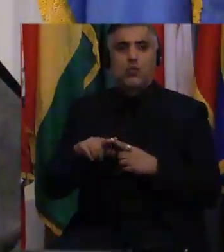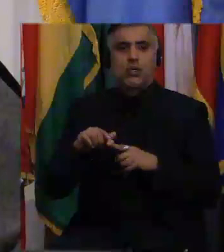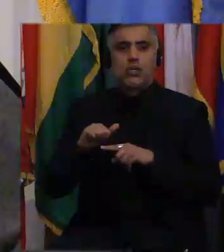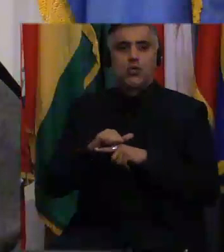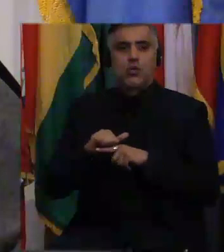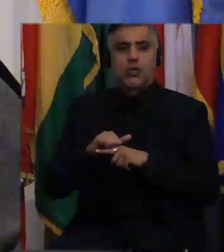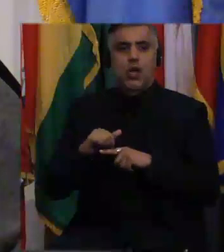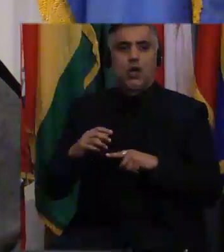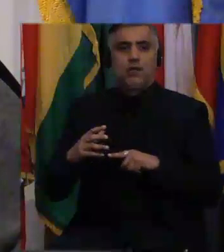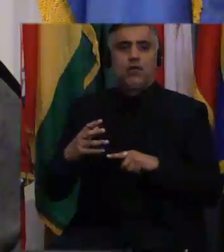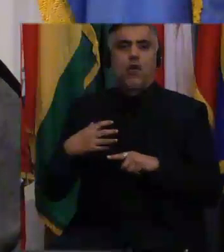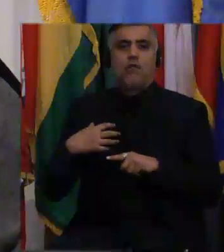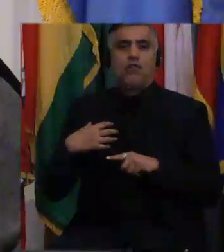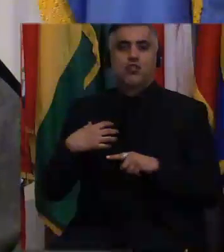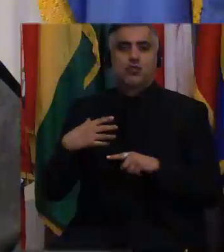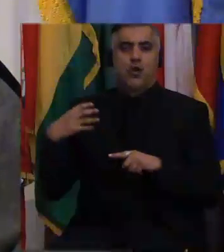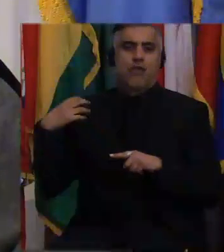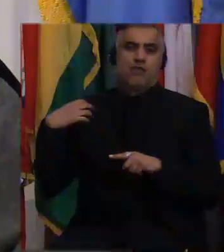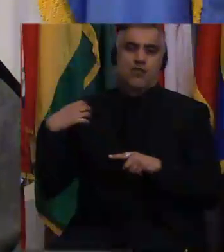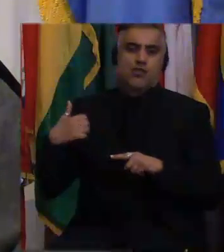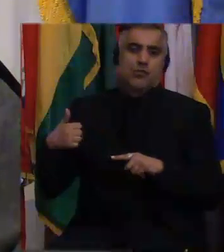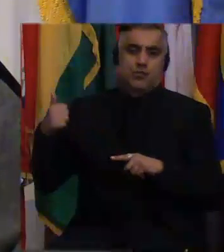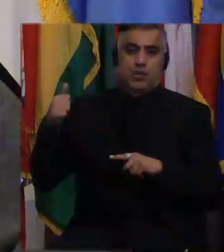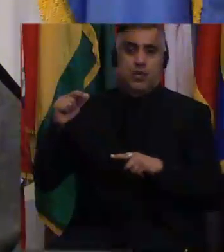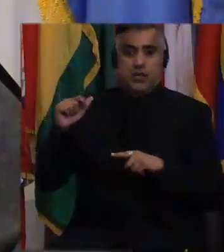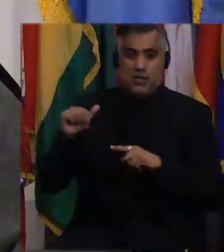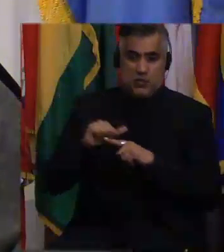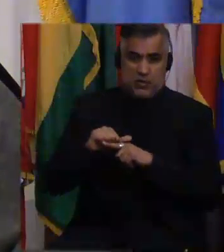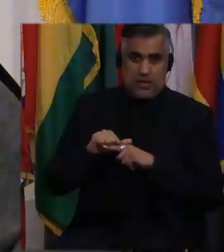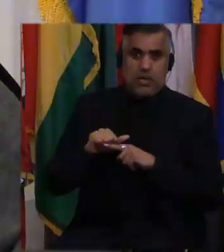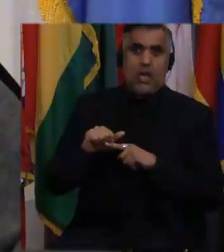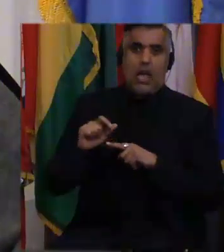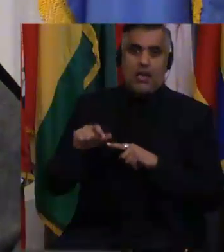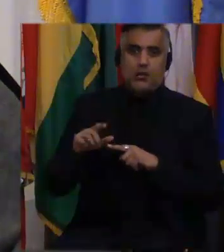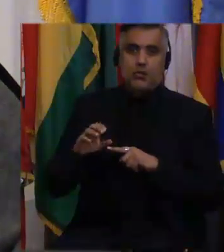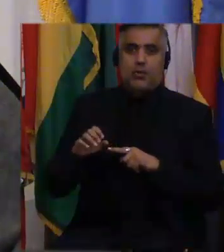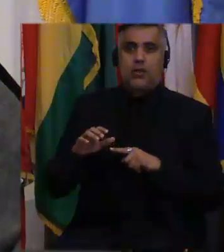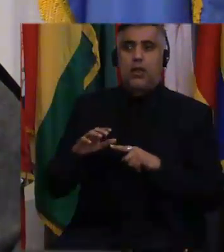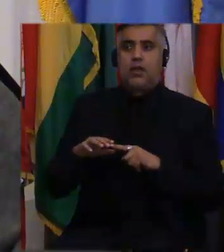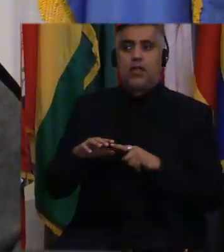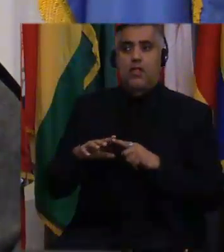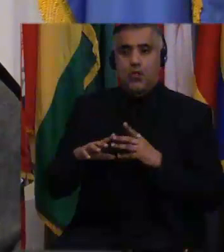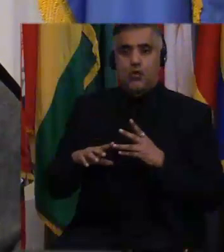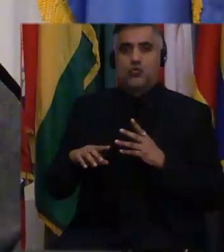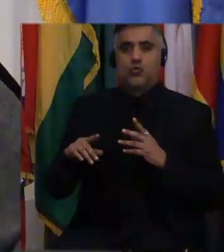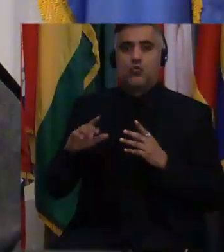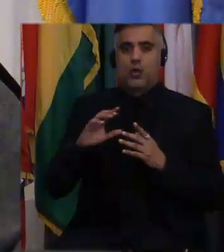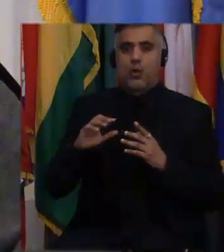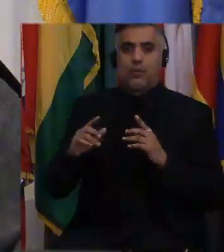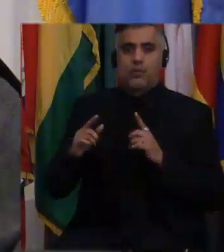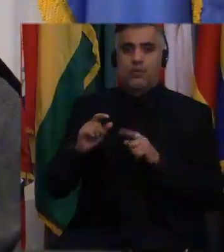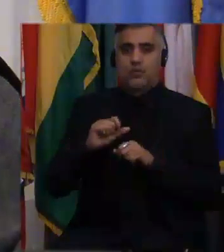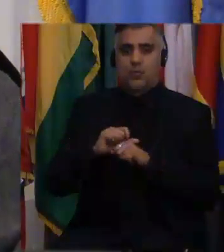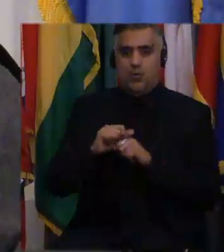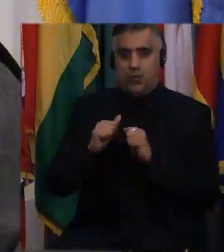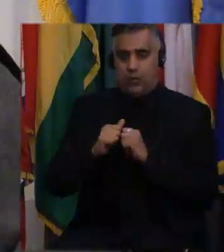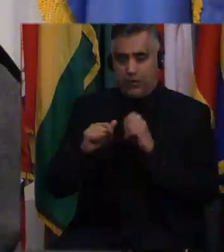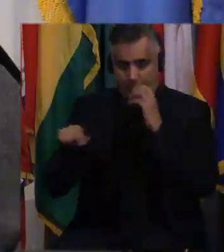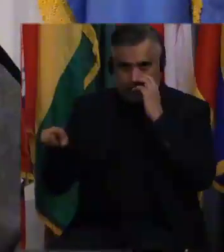training of the officials, and that needs to be, and training of those who come into contact. Now, coming